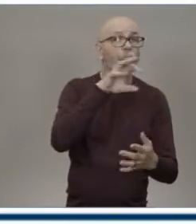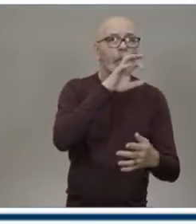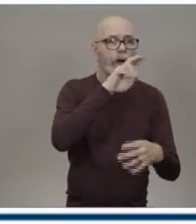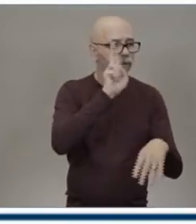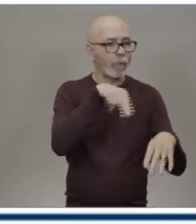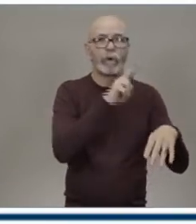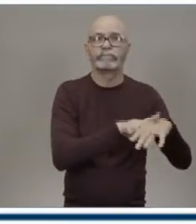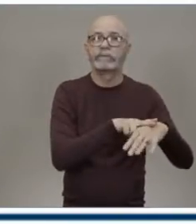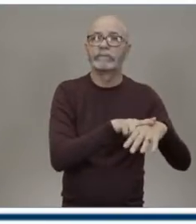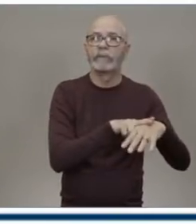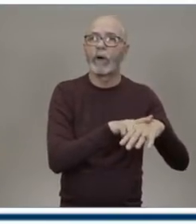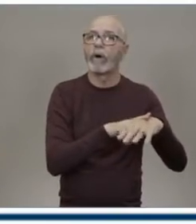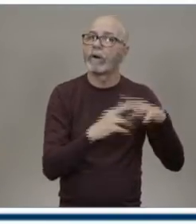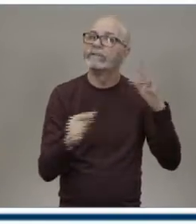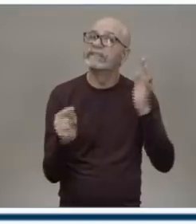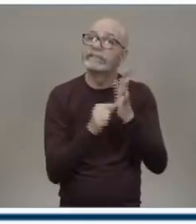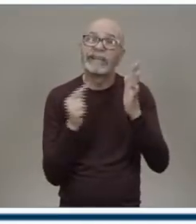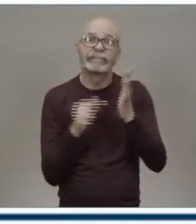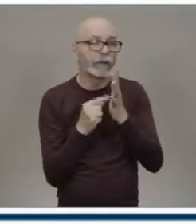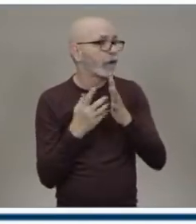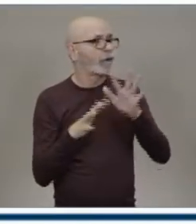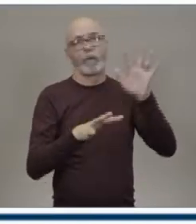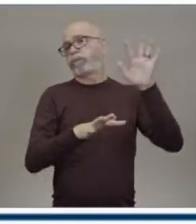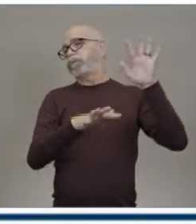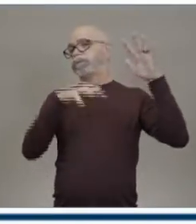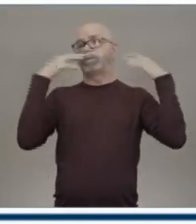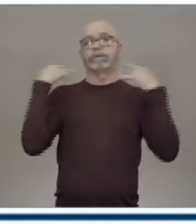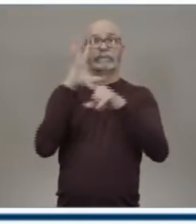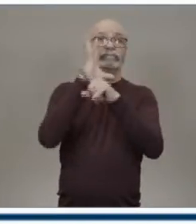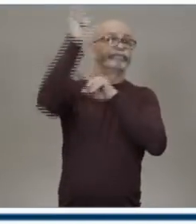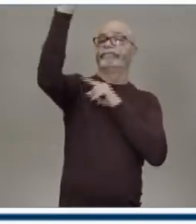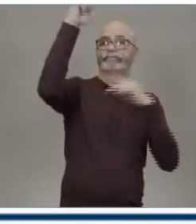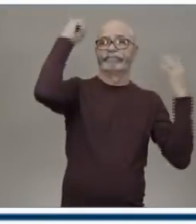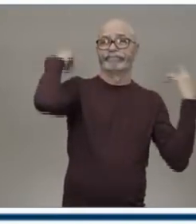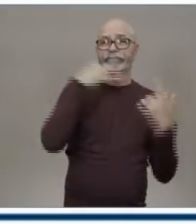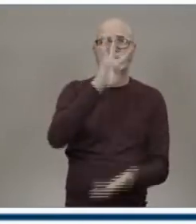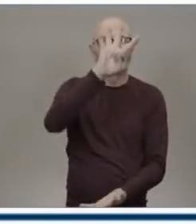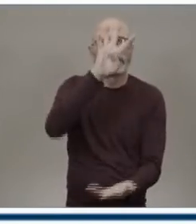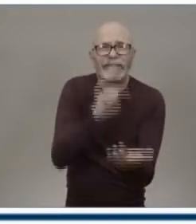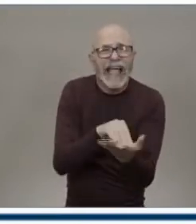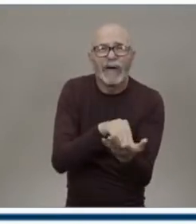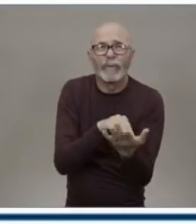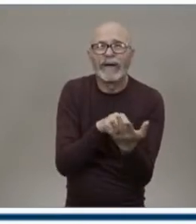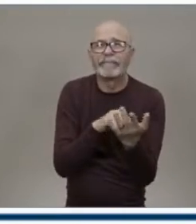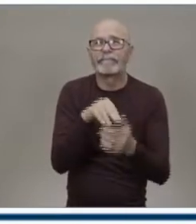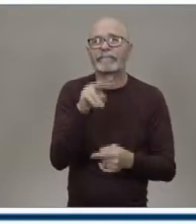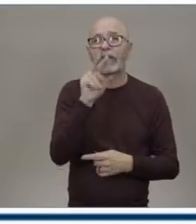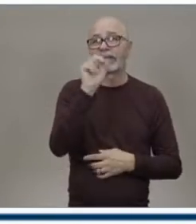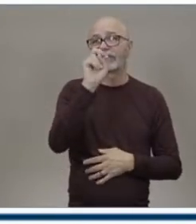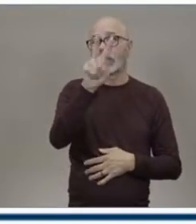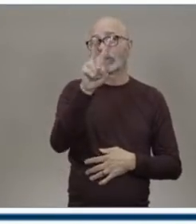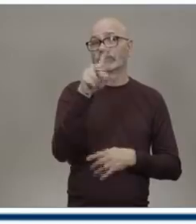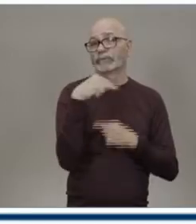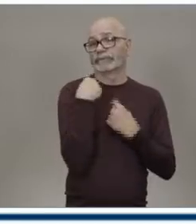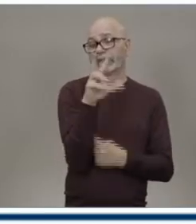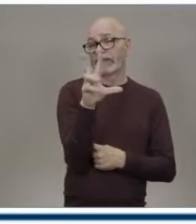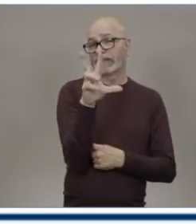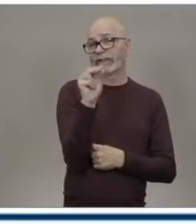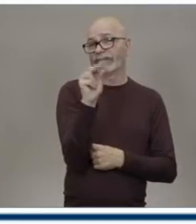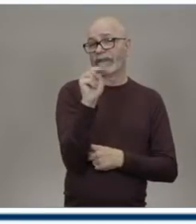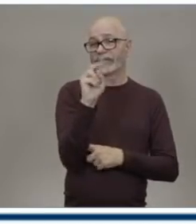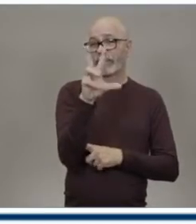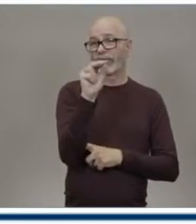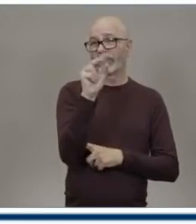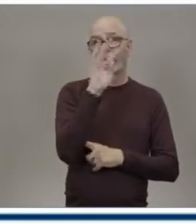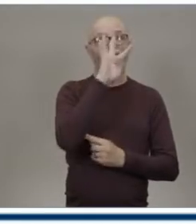surge capacity, and we had a record high of just over 4,000 tests on November 30th. And again, tremendous